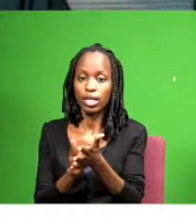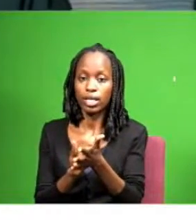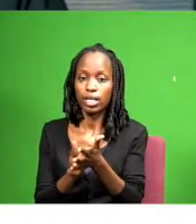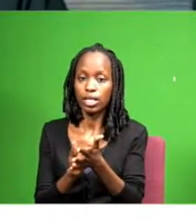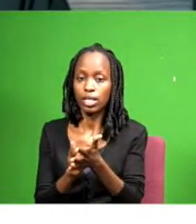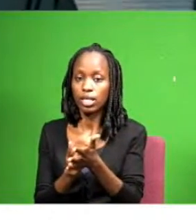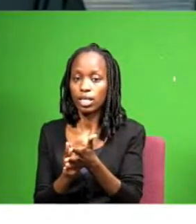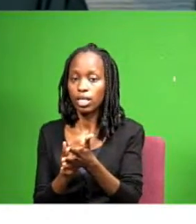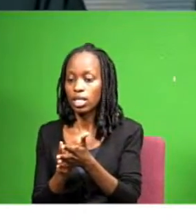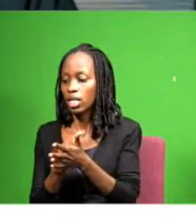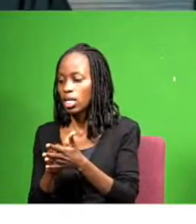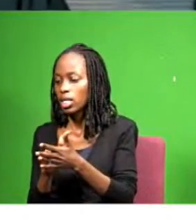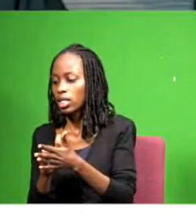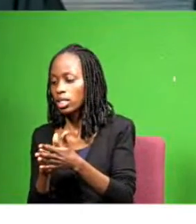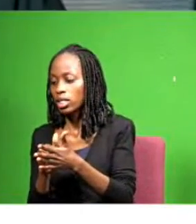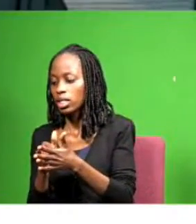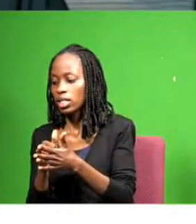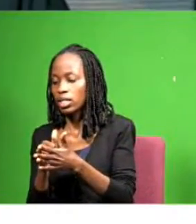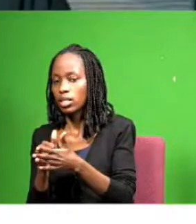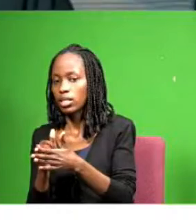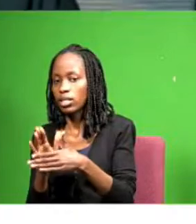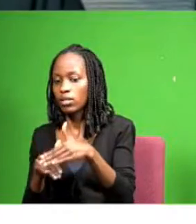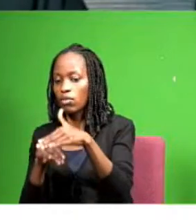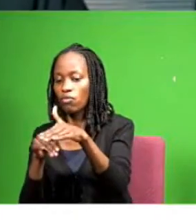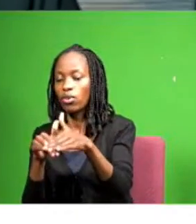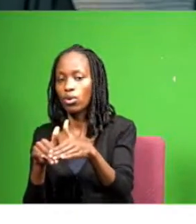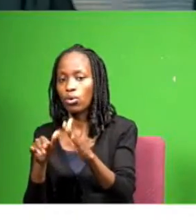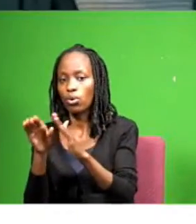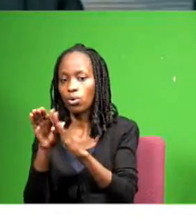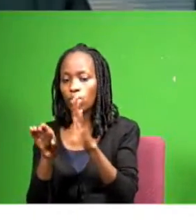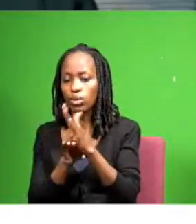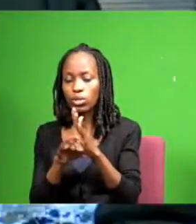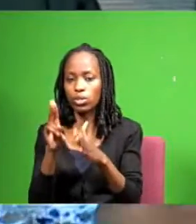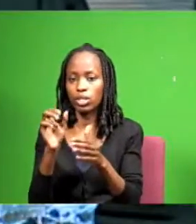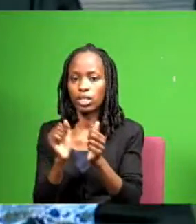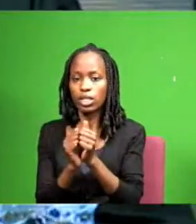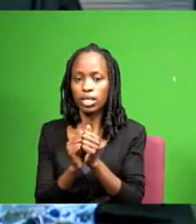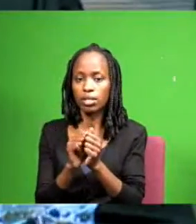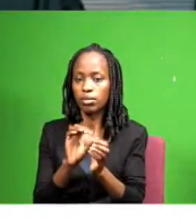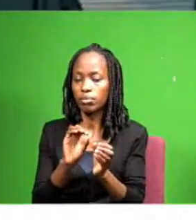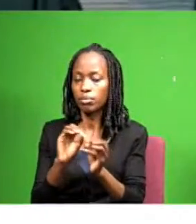COK 2010. And I think I will